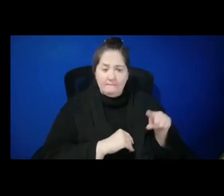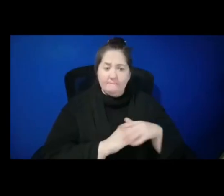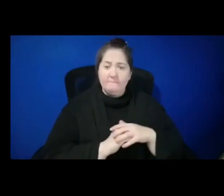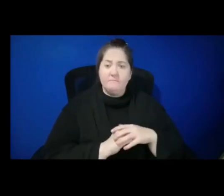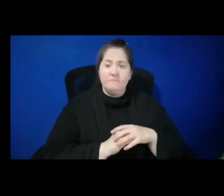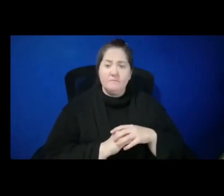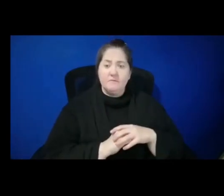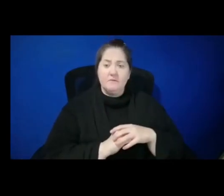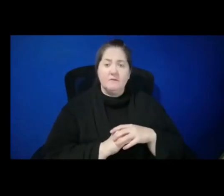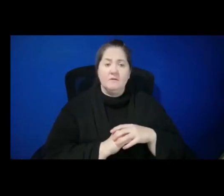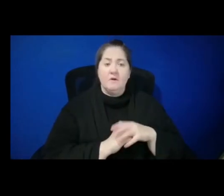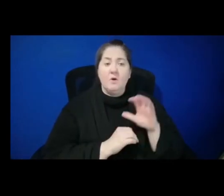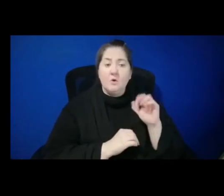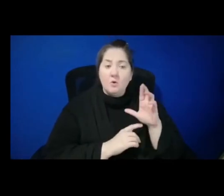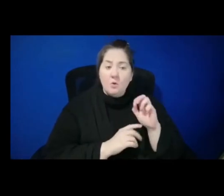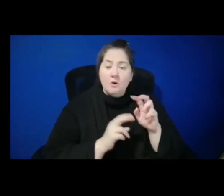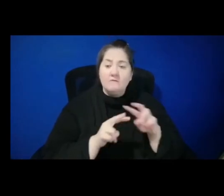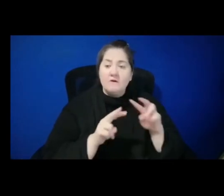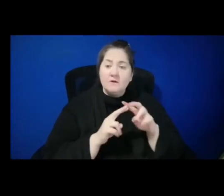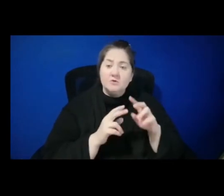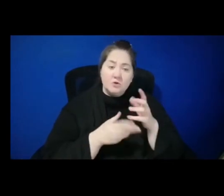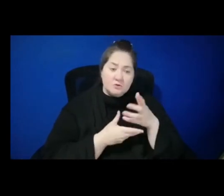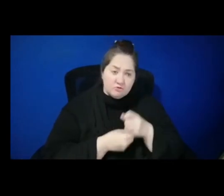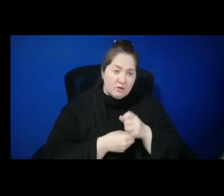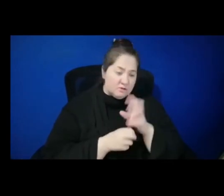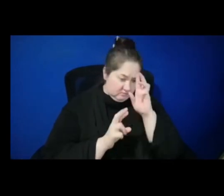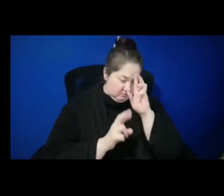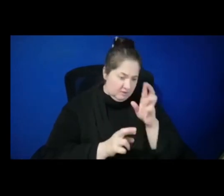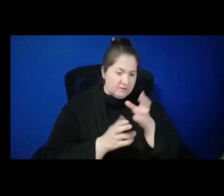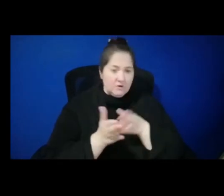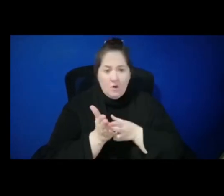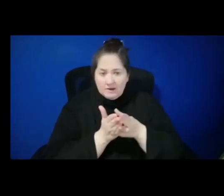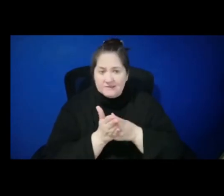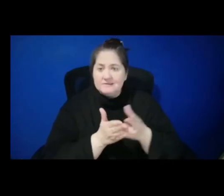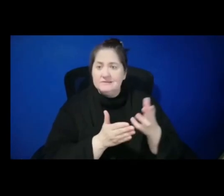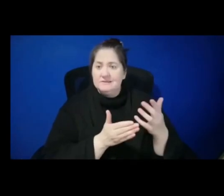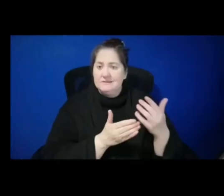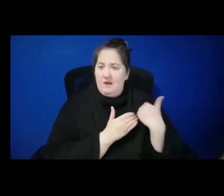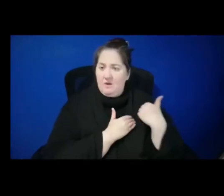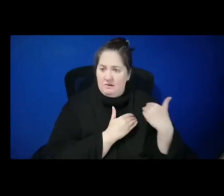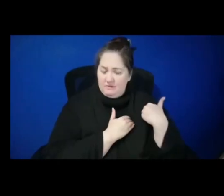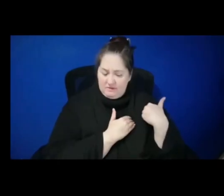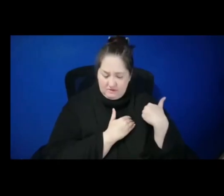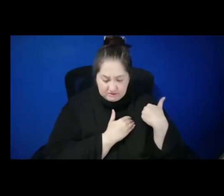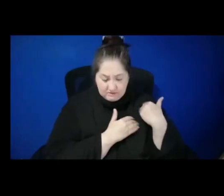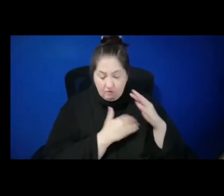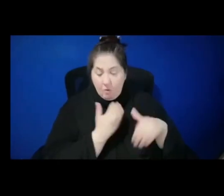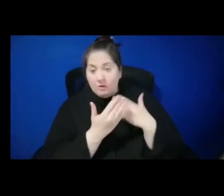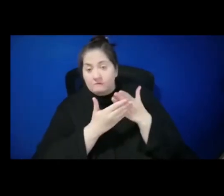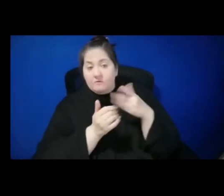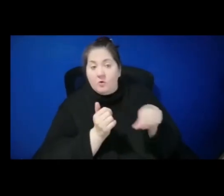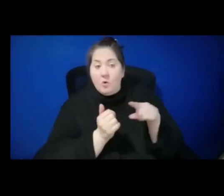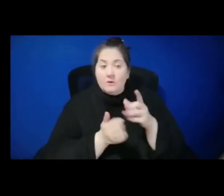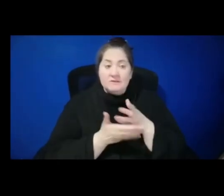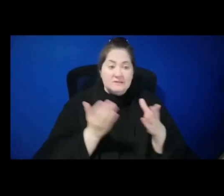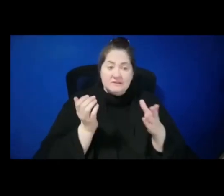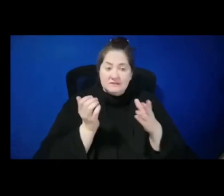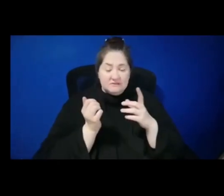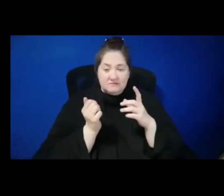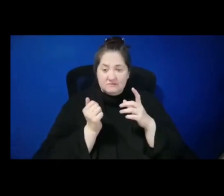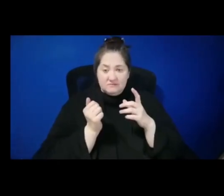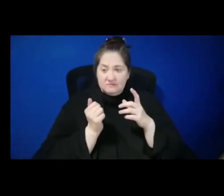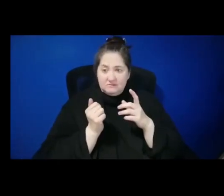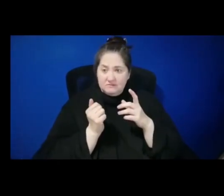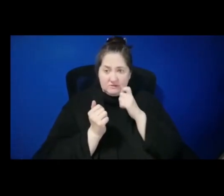Our core values are trust, respect, honesty, and accountability. And if all of these things don't speak all of those